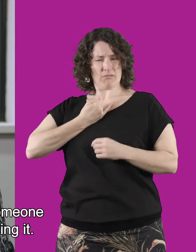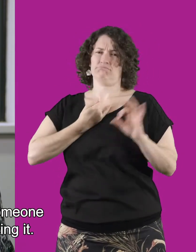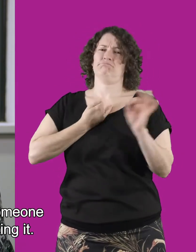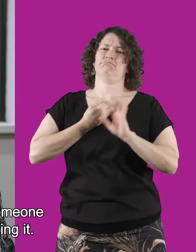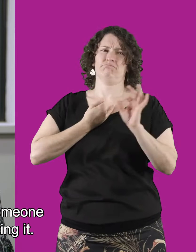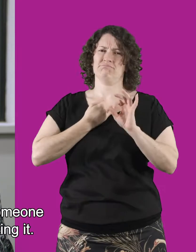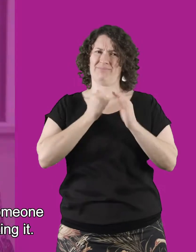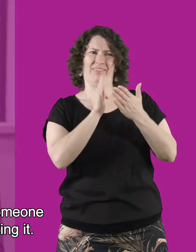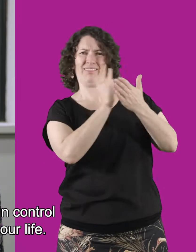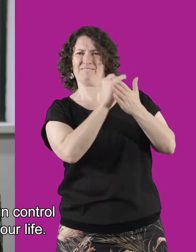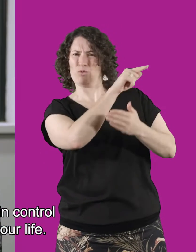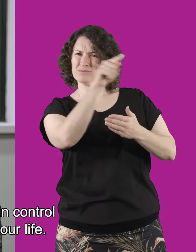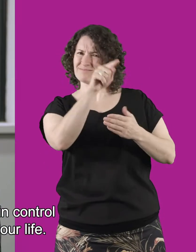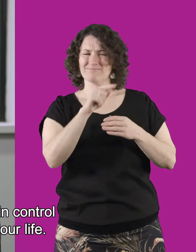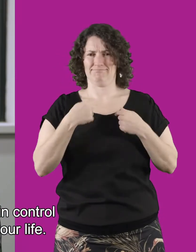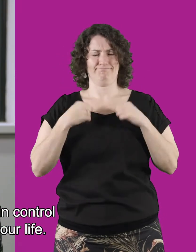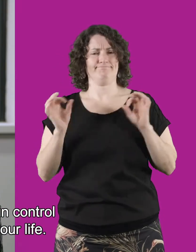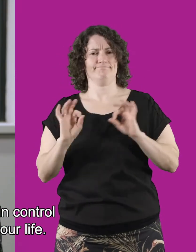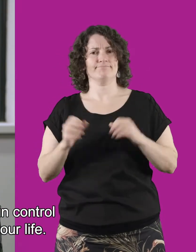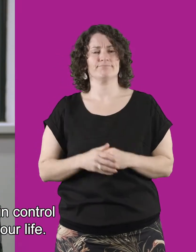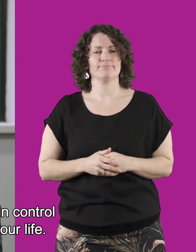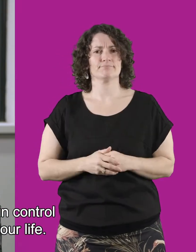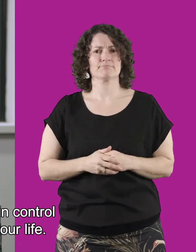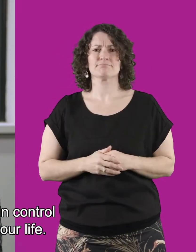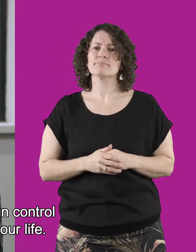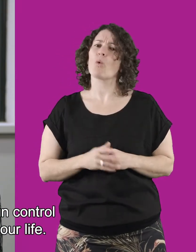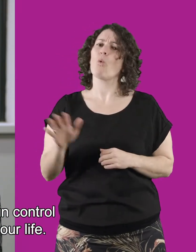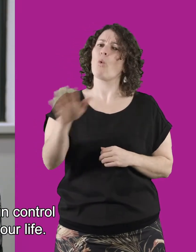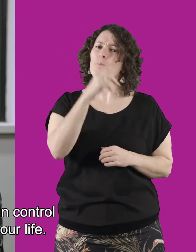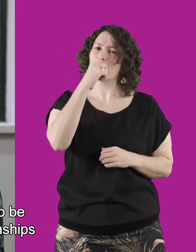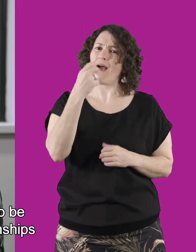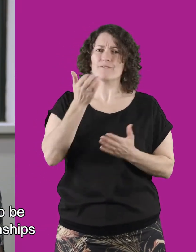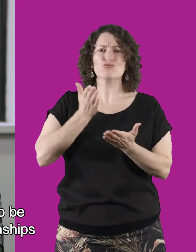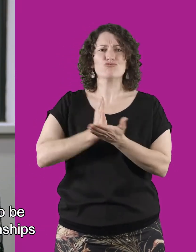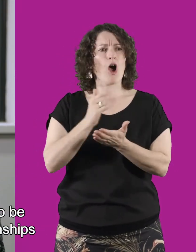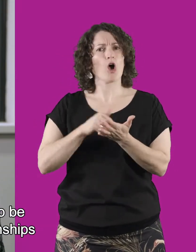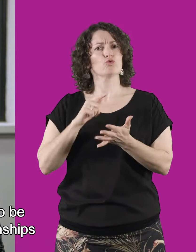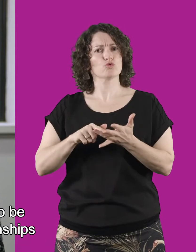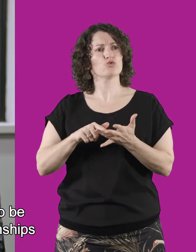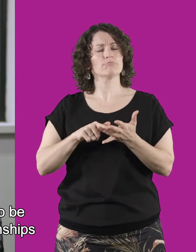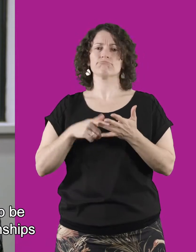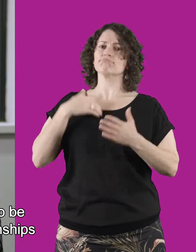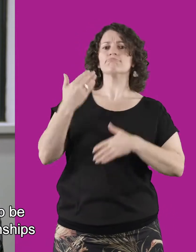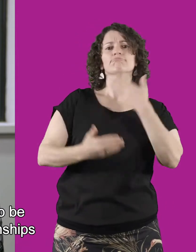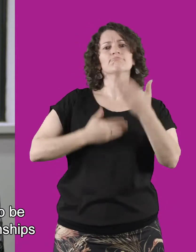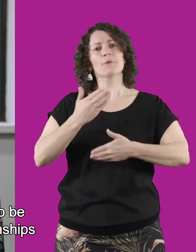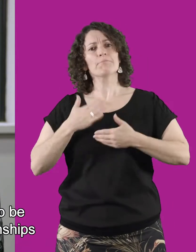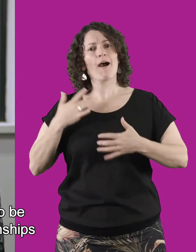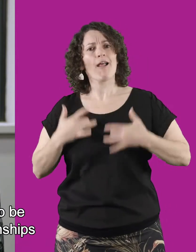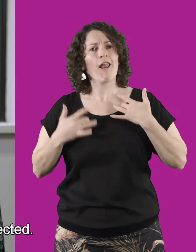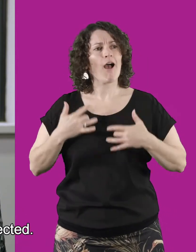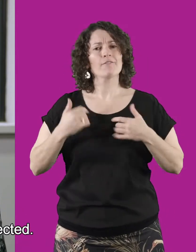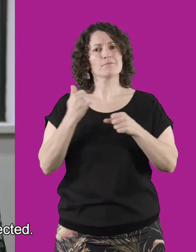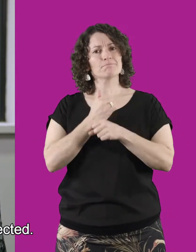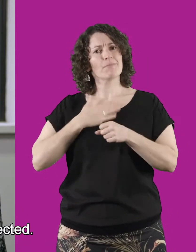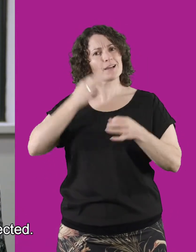who's perpetrating it. We all need to be in control of ourselves and our life. We all need to be in equal relationships